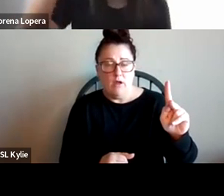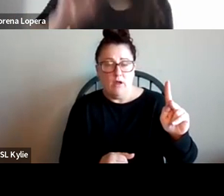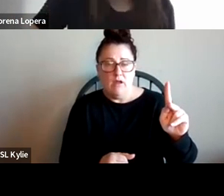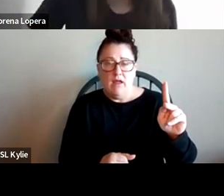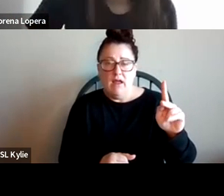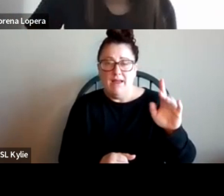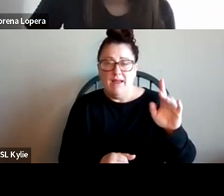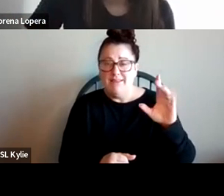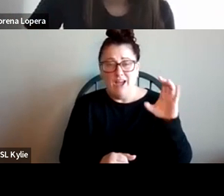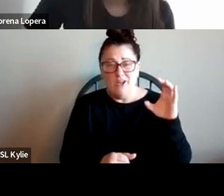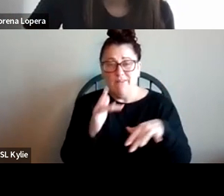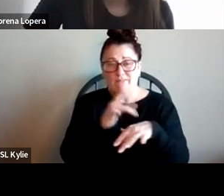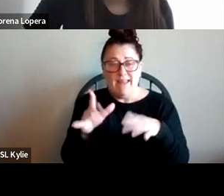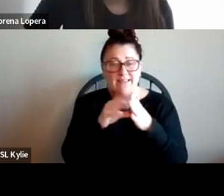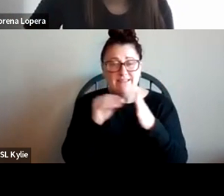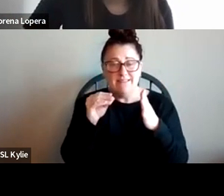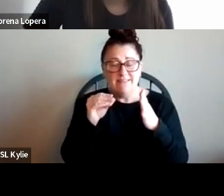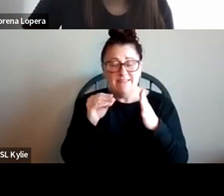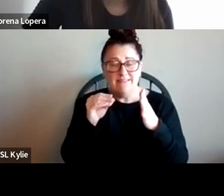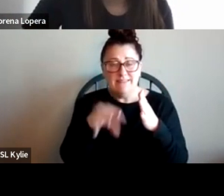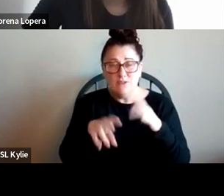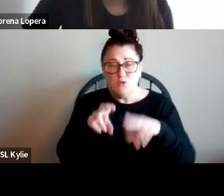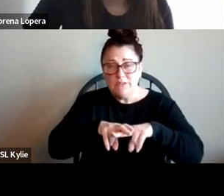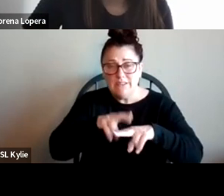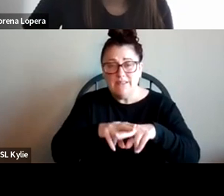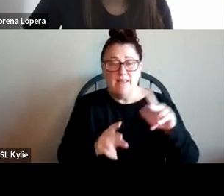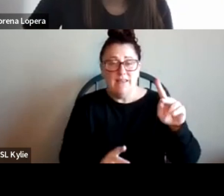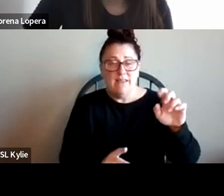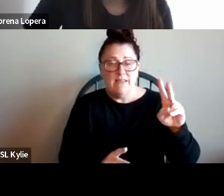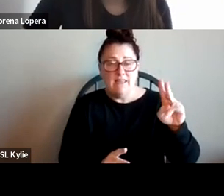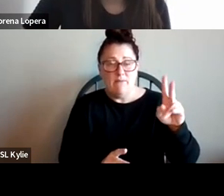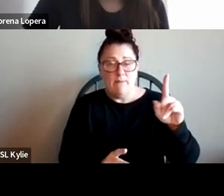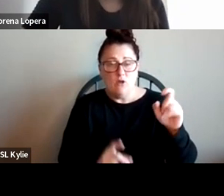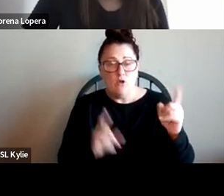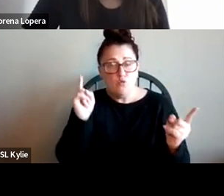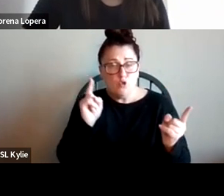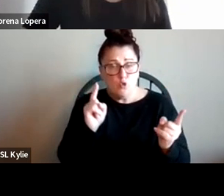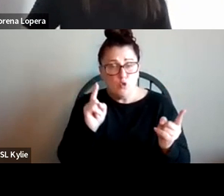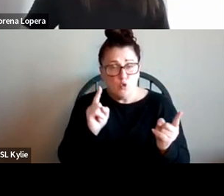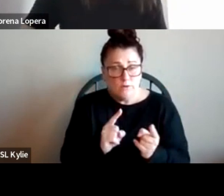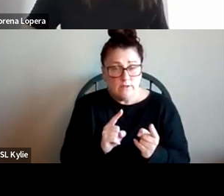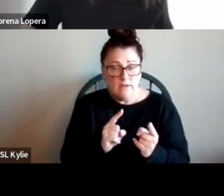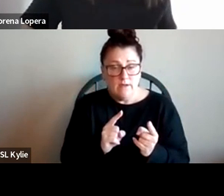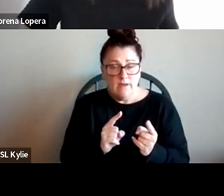vacant seats now. Kevin McCaskill did a good job in reducing that. It used to be